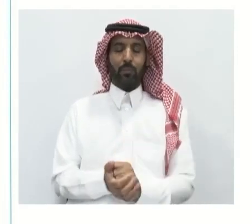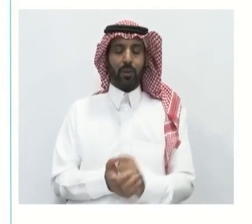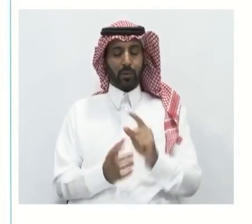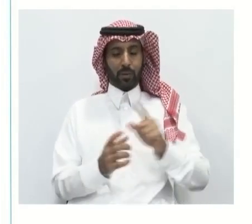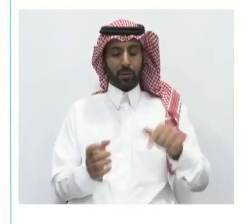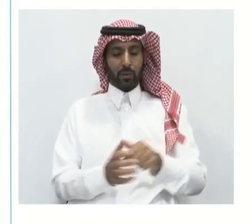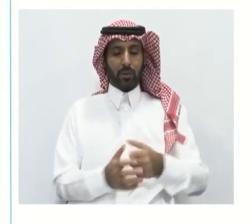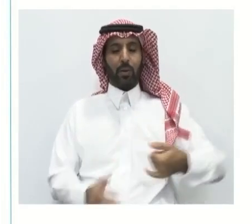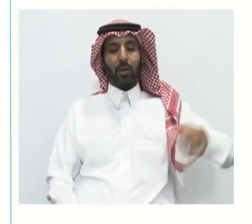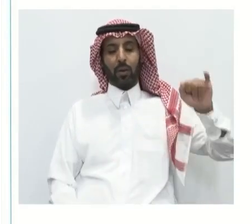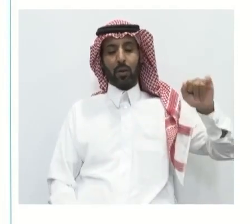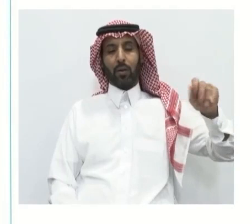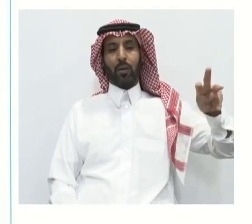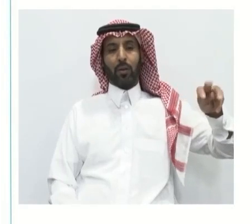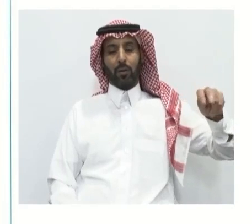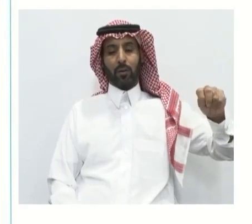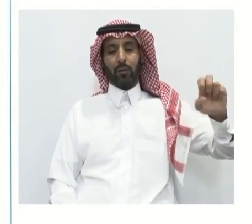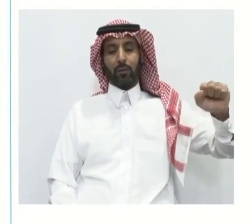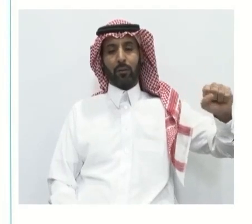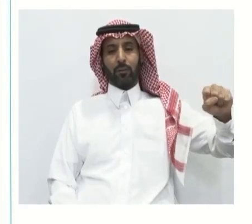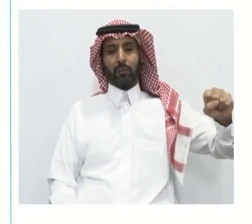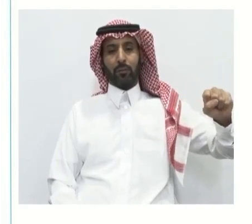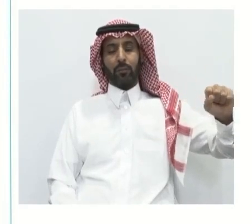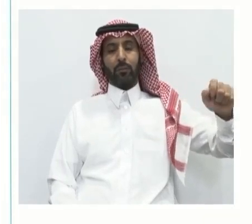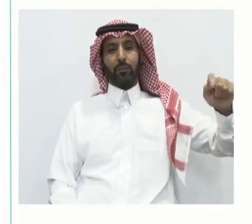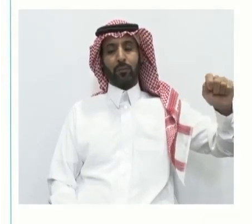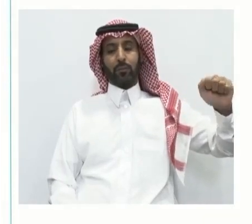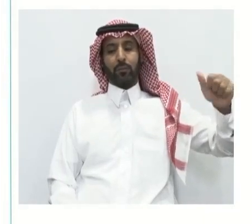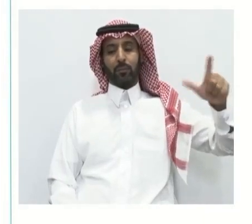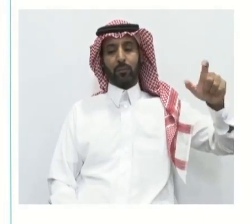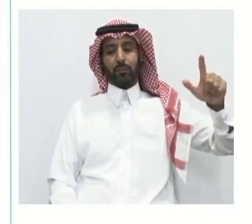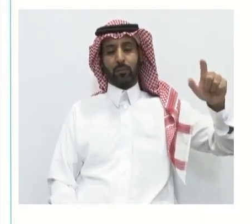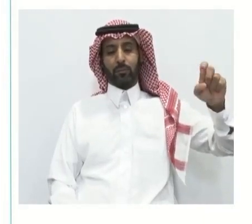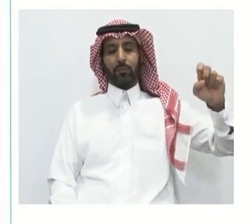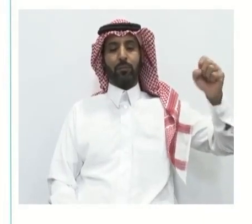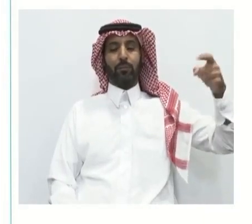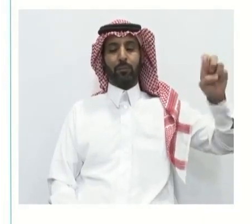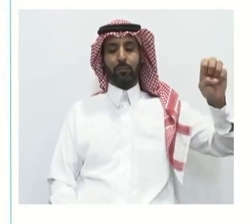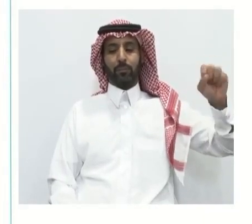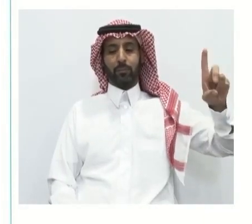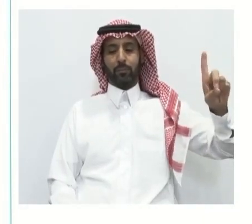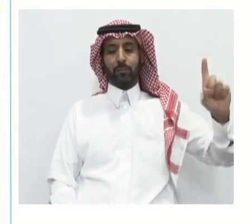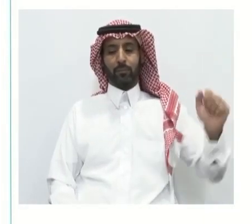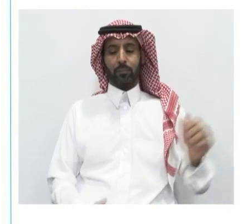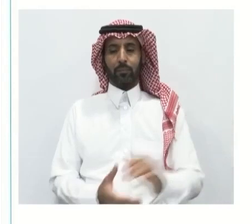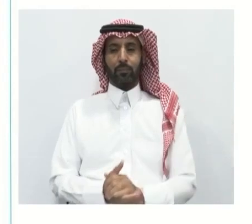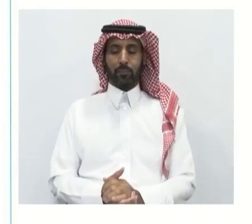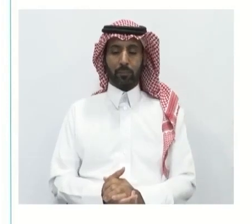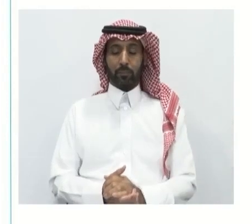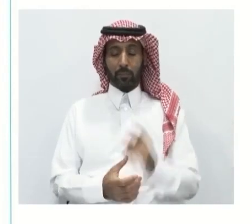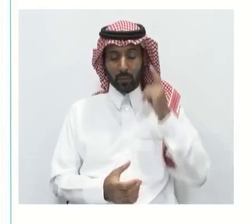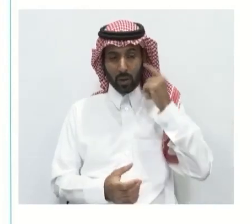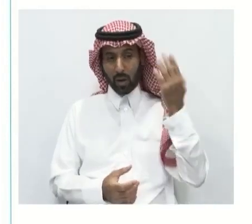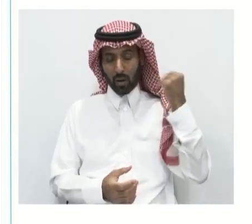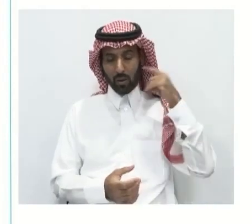machinery in a position ready for use. We will see this word in this sentence. I removed our old alarm system